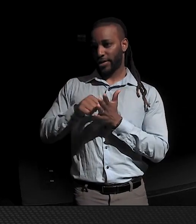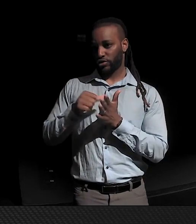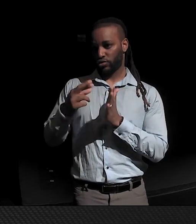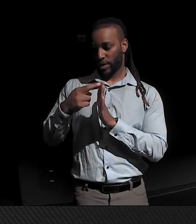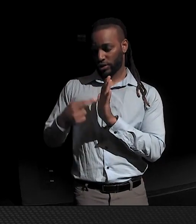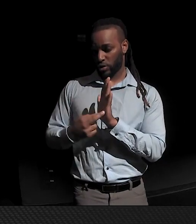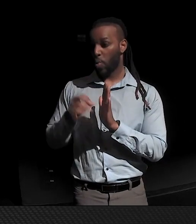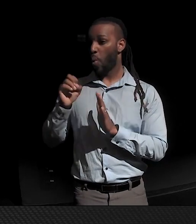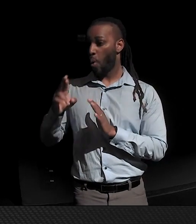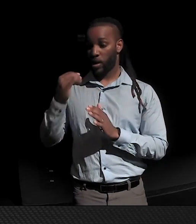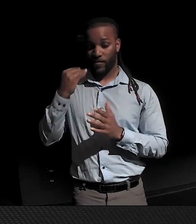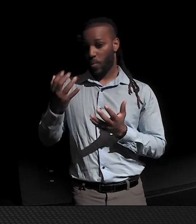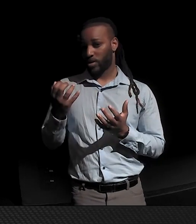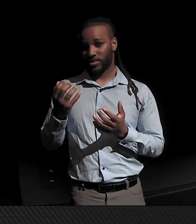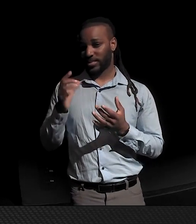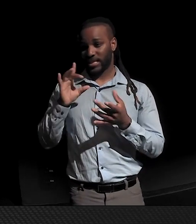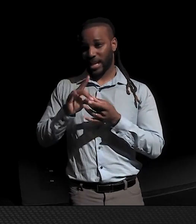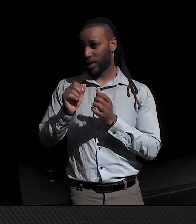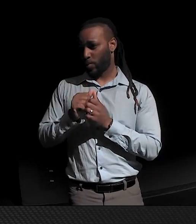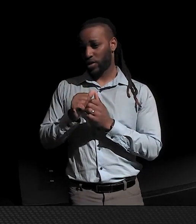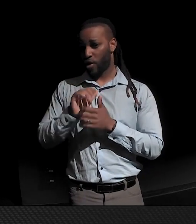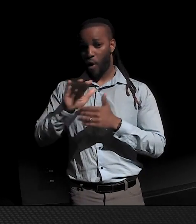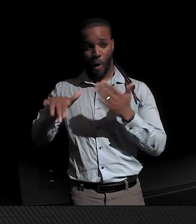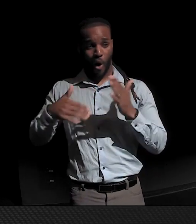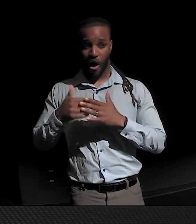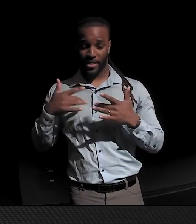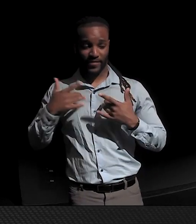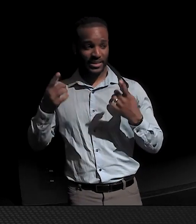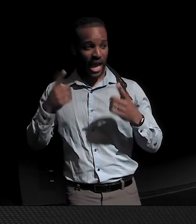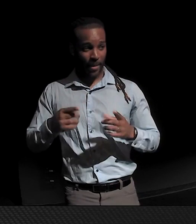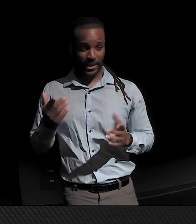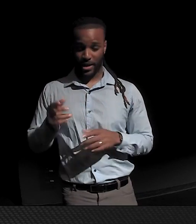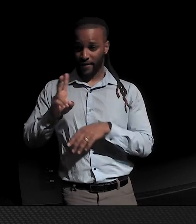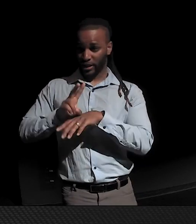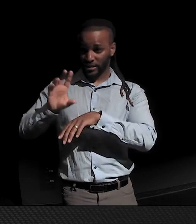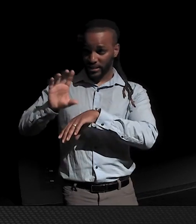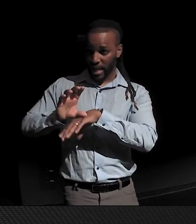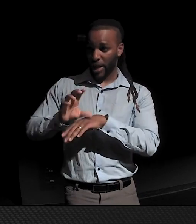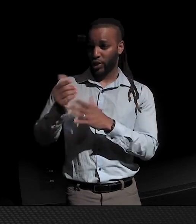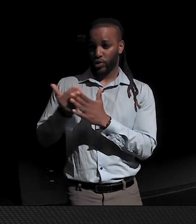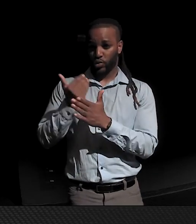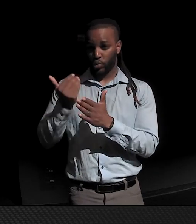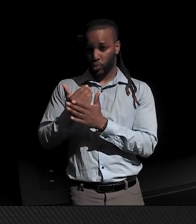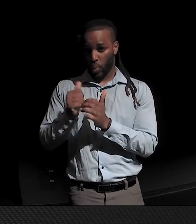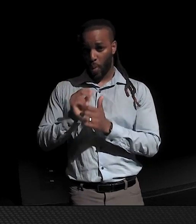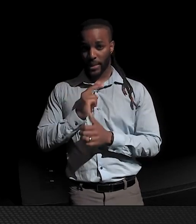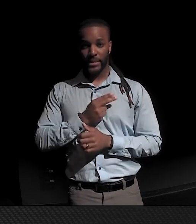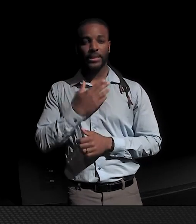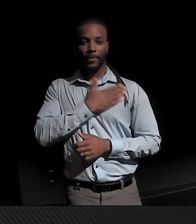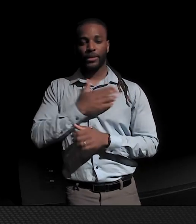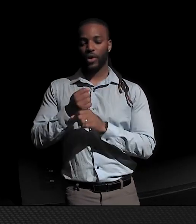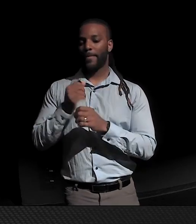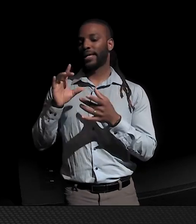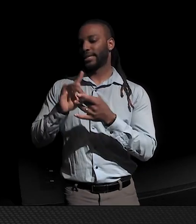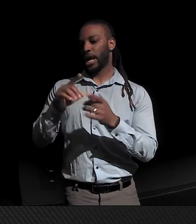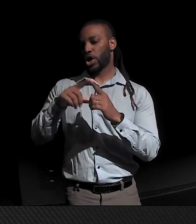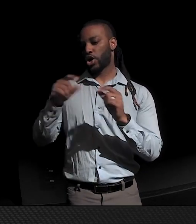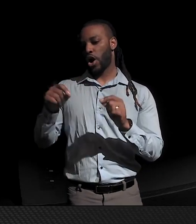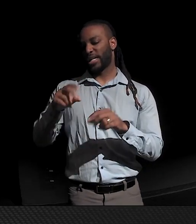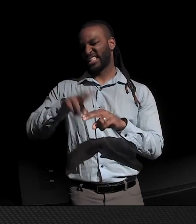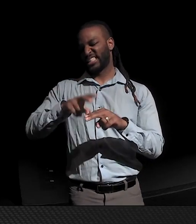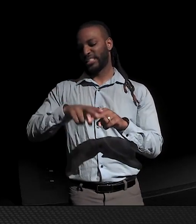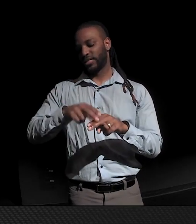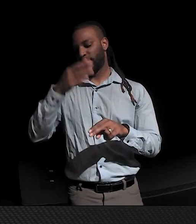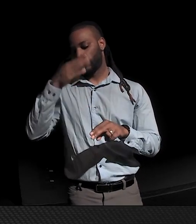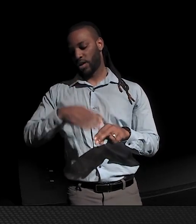register, or if you just want to get connected with all the events happening at Vineyard Cincinnati and you're new with us, please grab the Connect card in the seat in